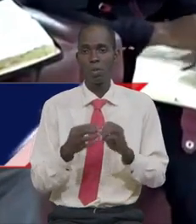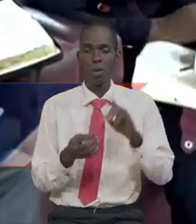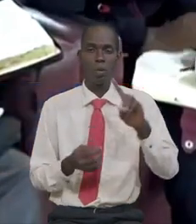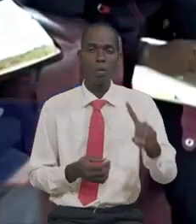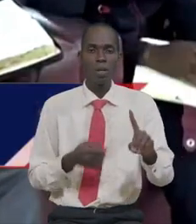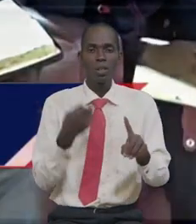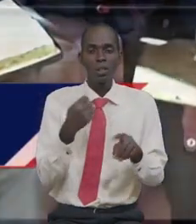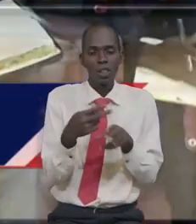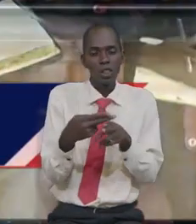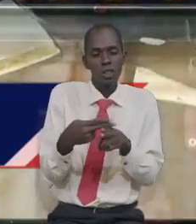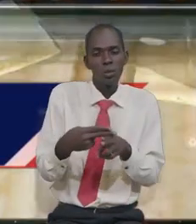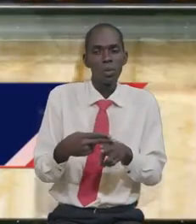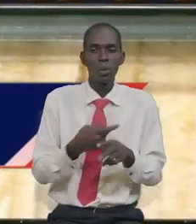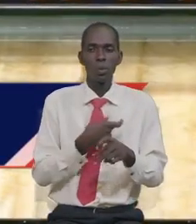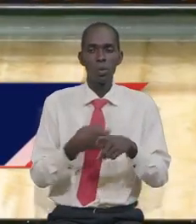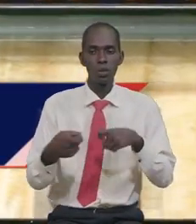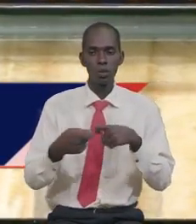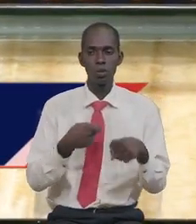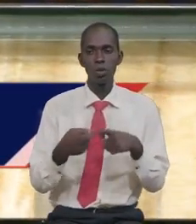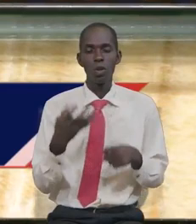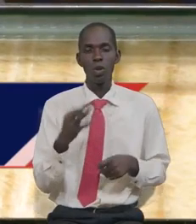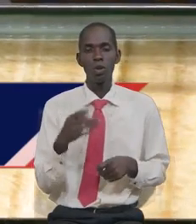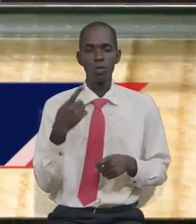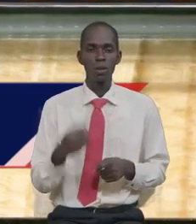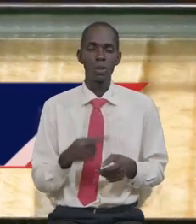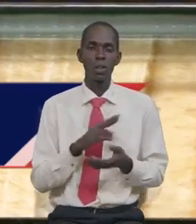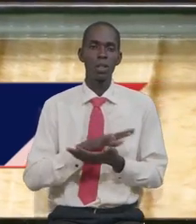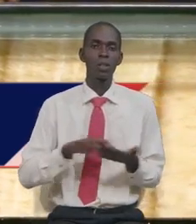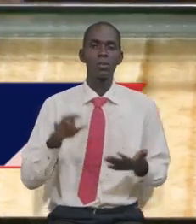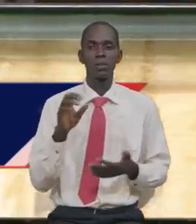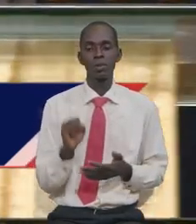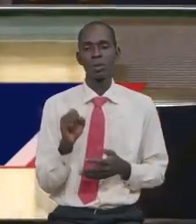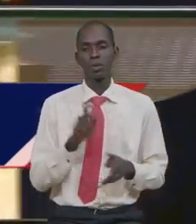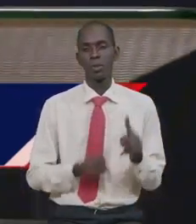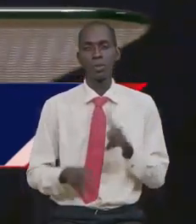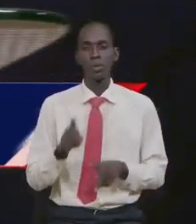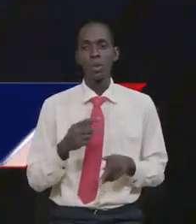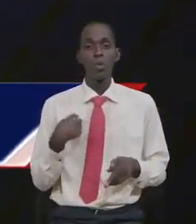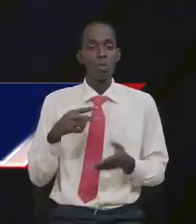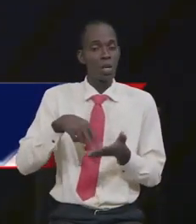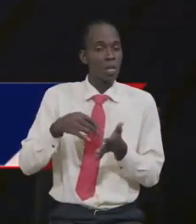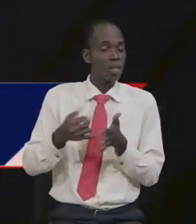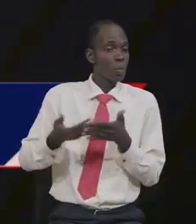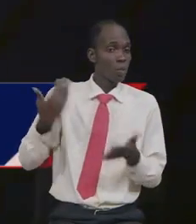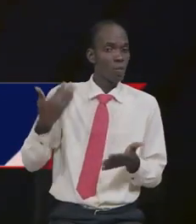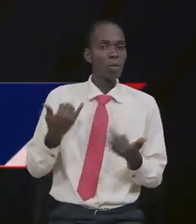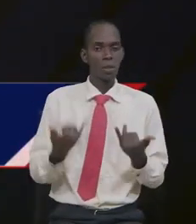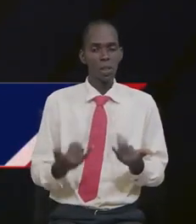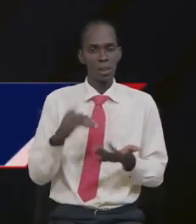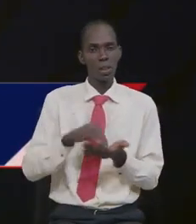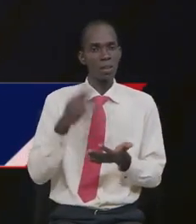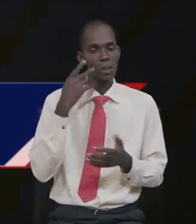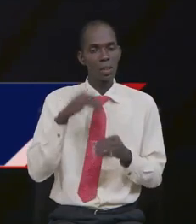temporary persecution of the righteous. We've read it already, verses 19